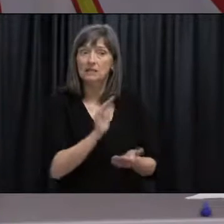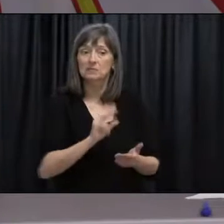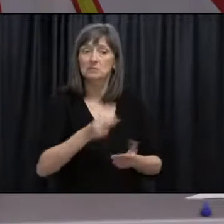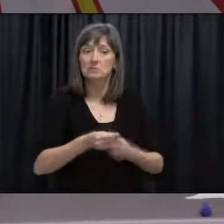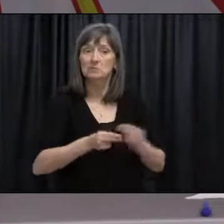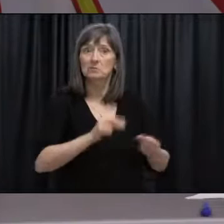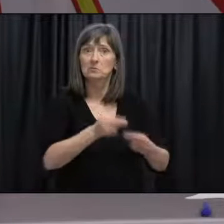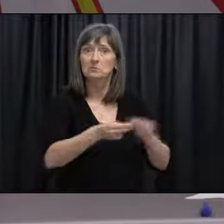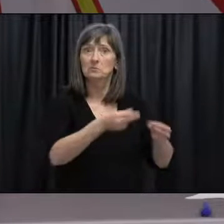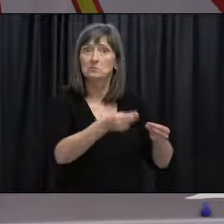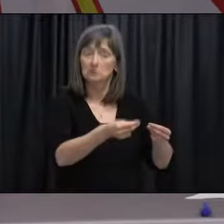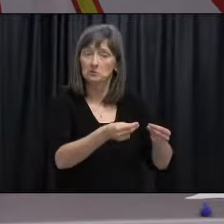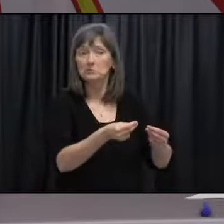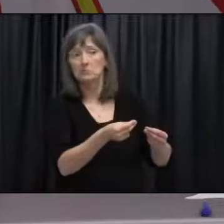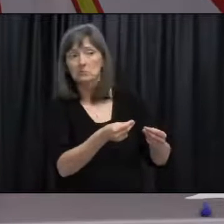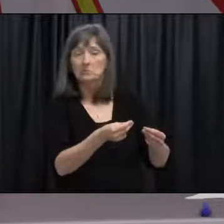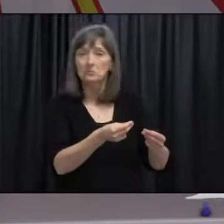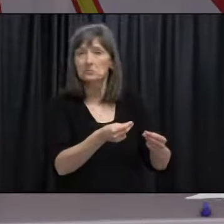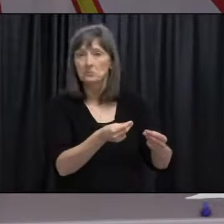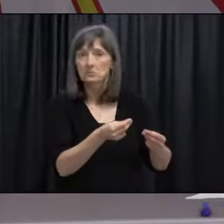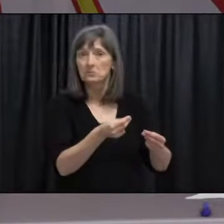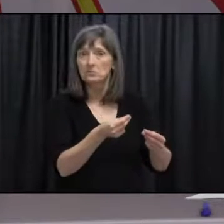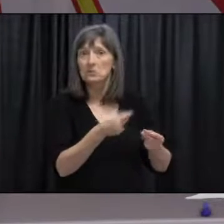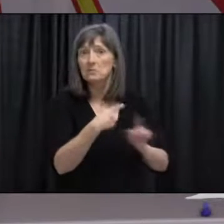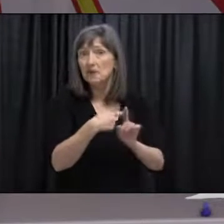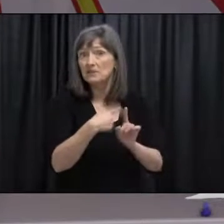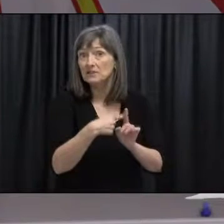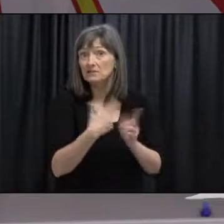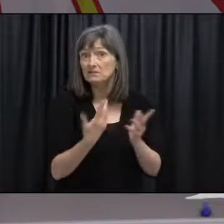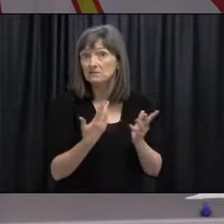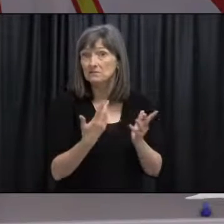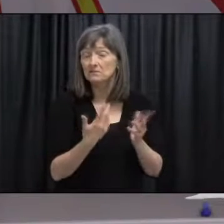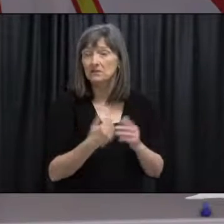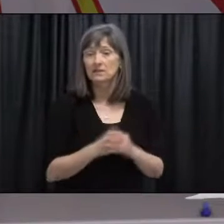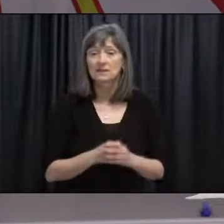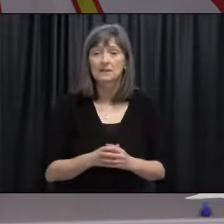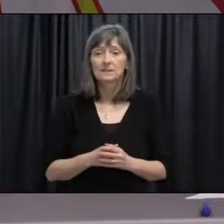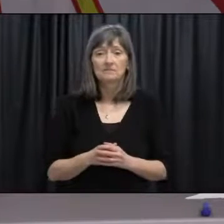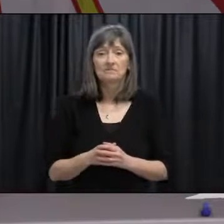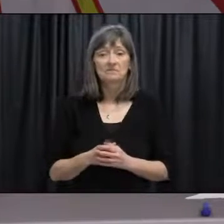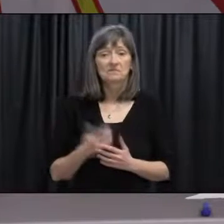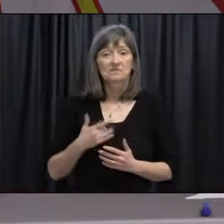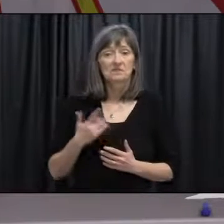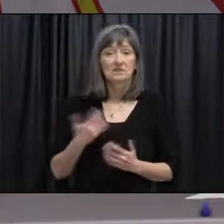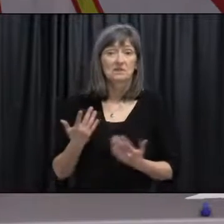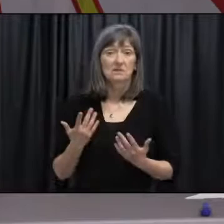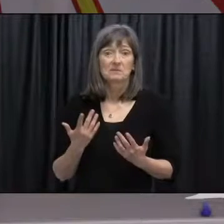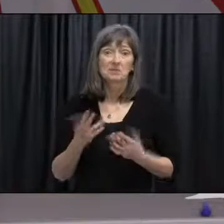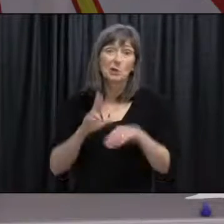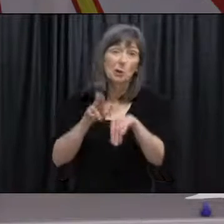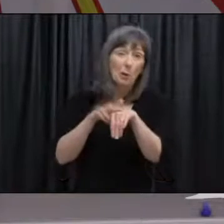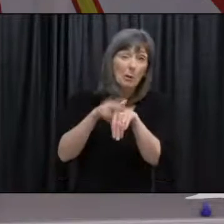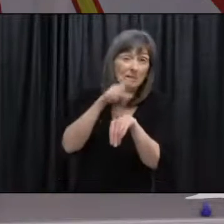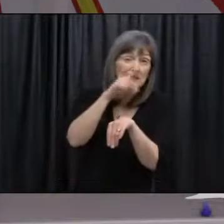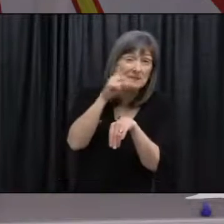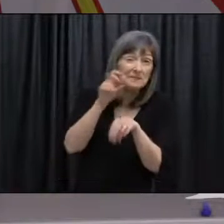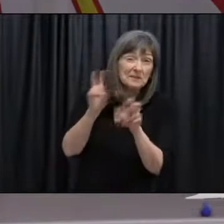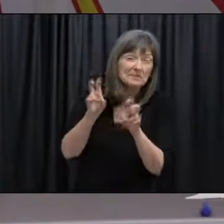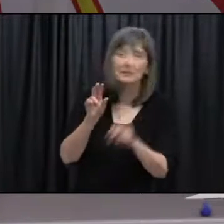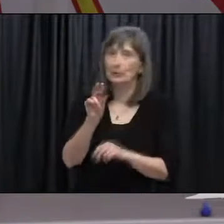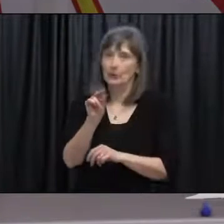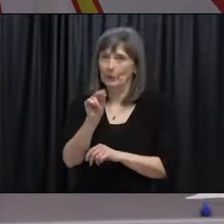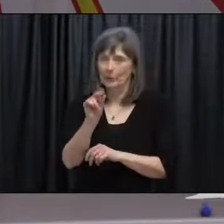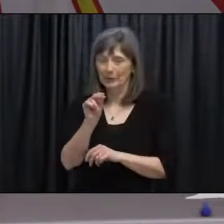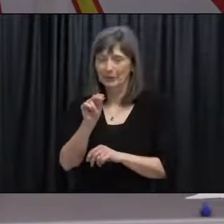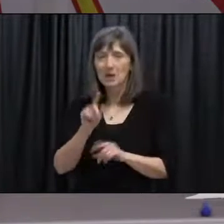transmission in certain jurisdictions, and all of these are positive signs towards perhaps not a normal summer by any stretch,